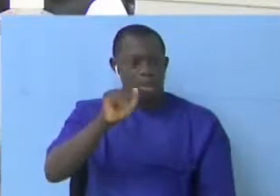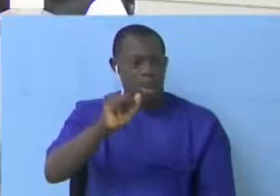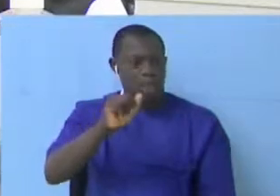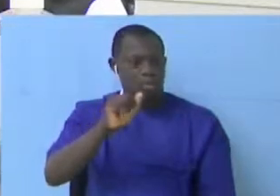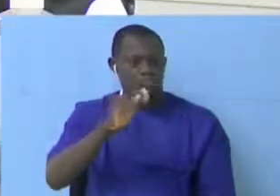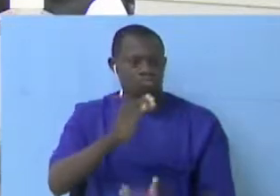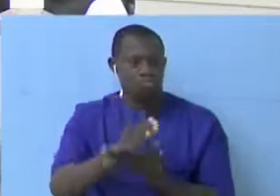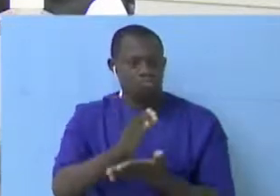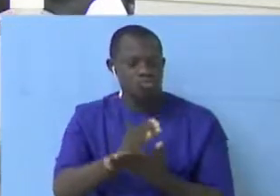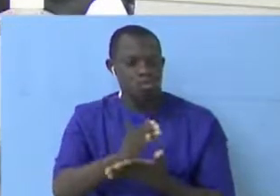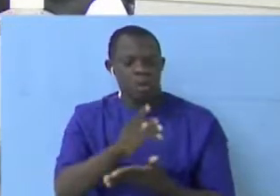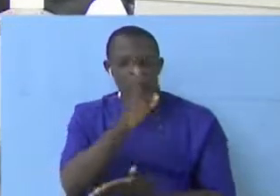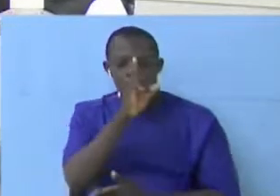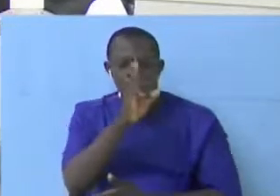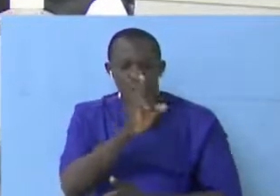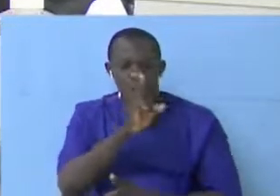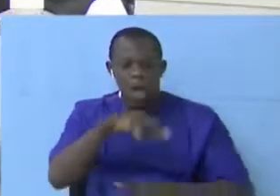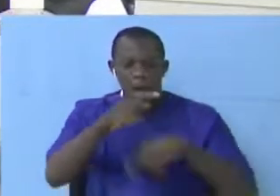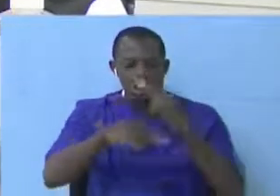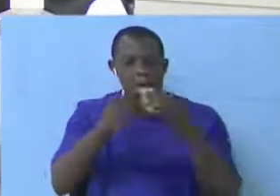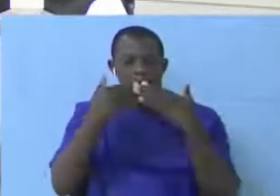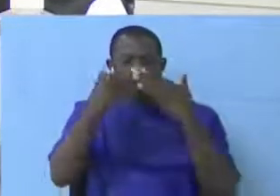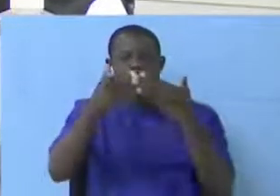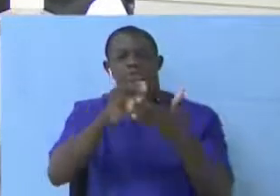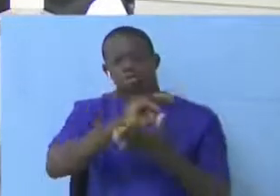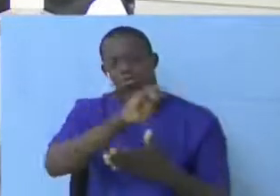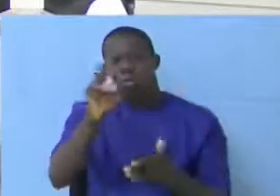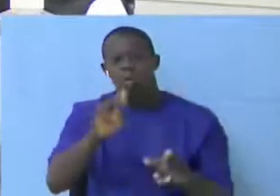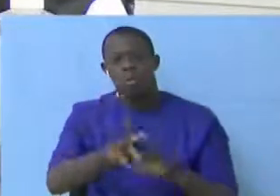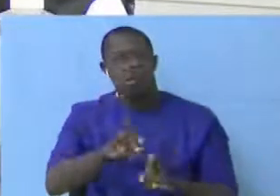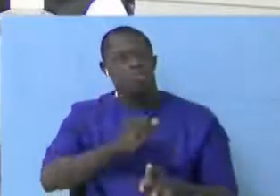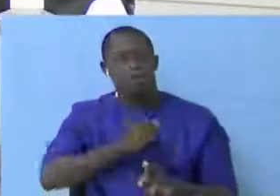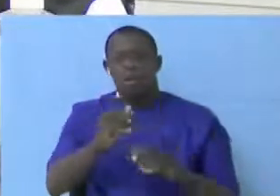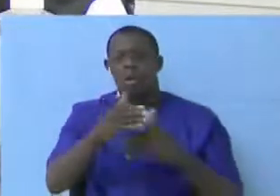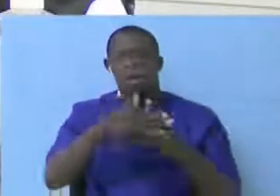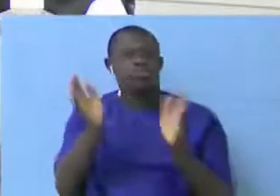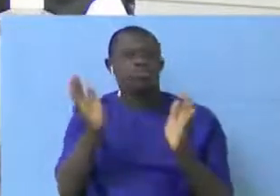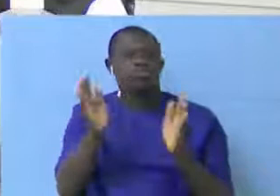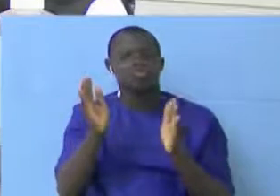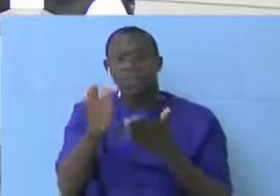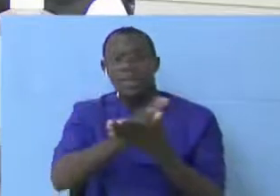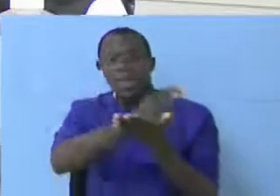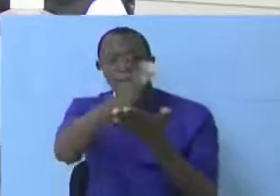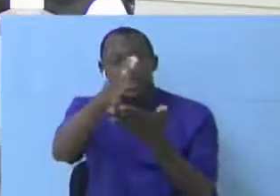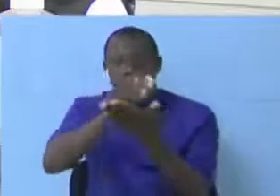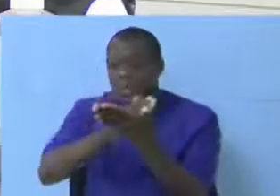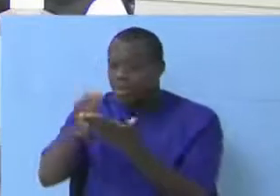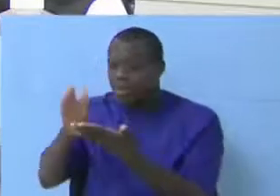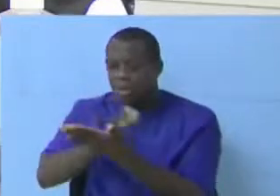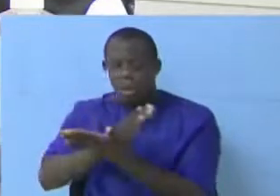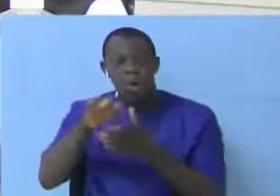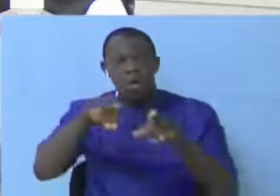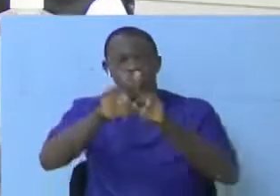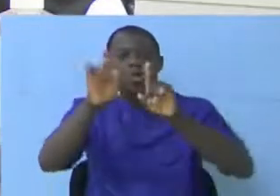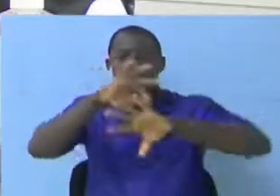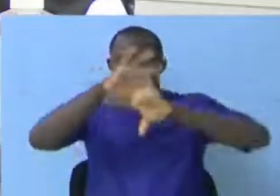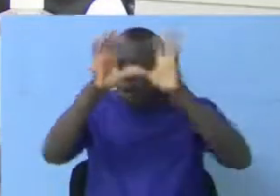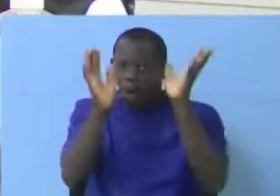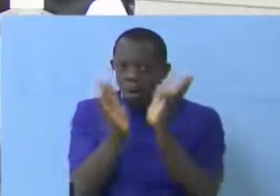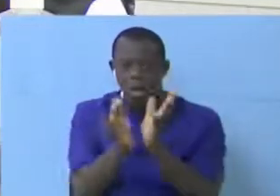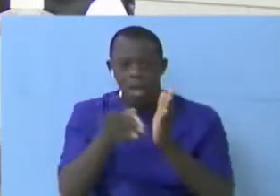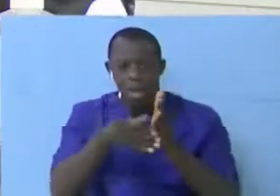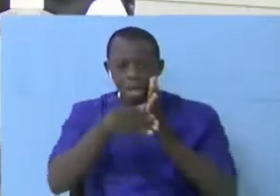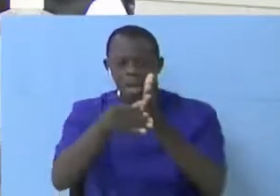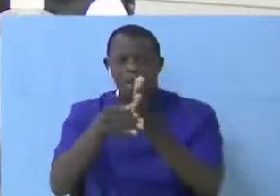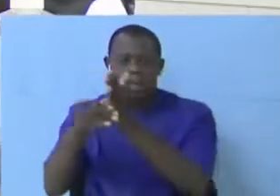information. mede kuma ko nyimfi He sided with the authority that he was supposed to side with. aya fo mo len mi yalan ko